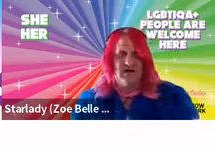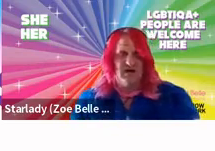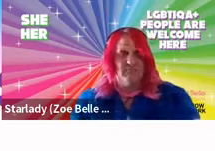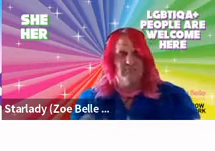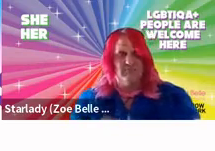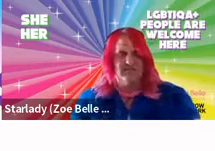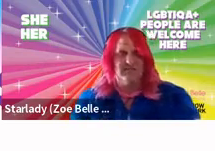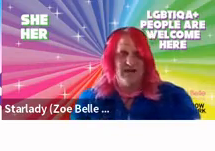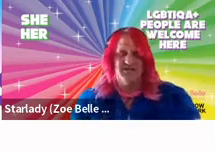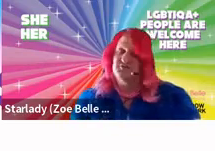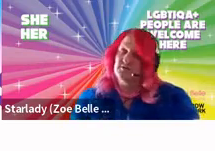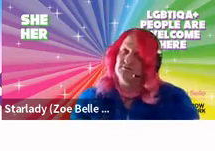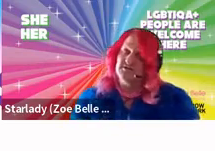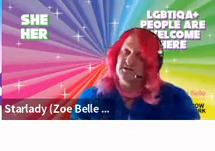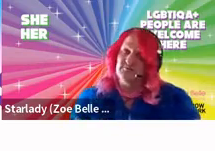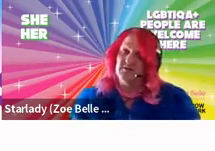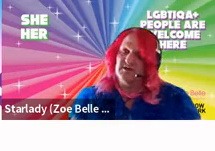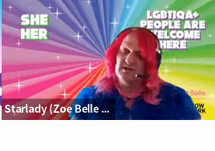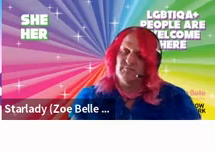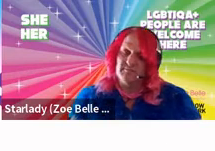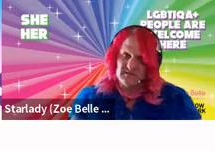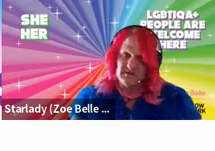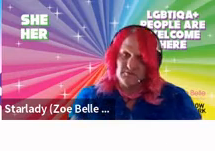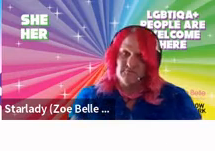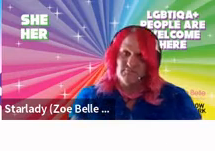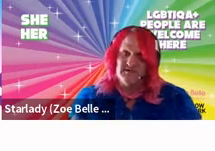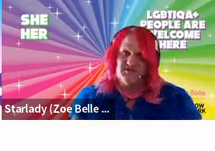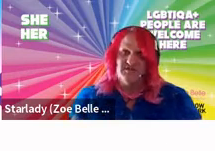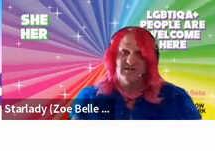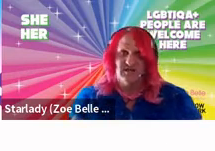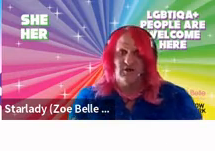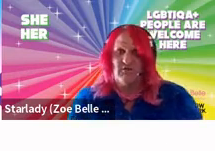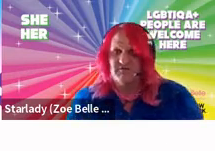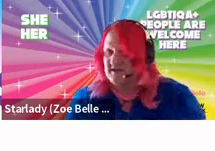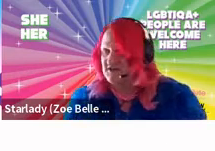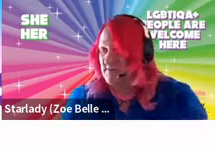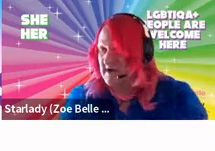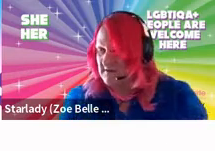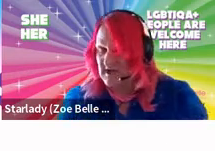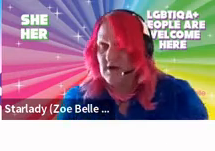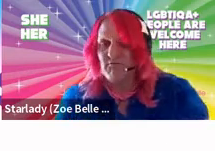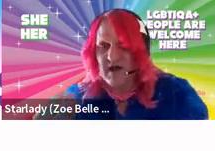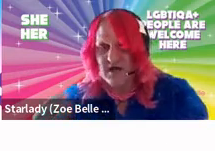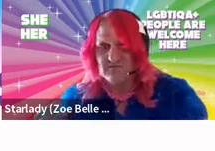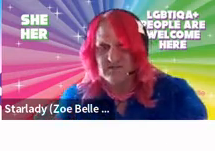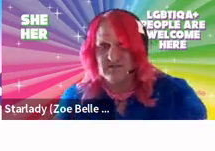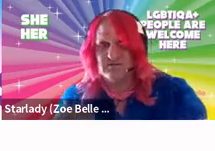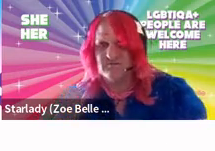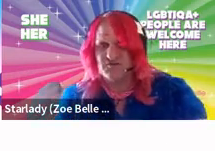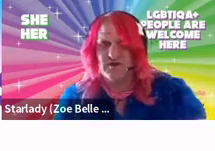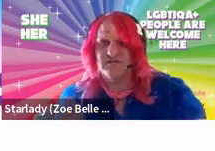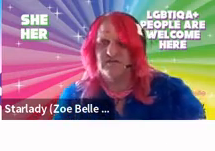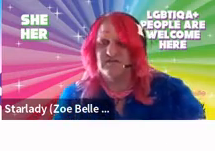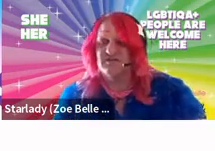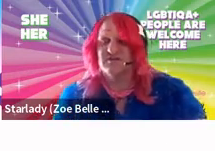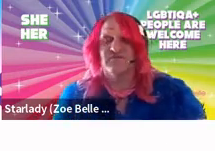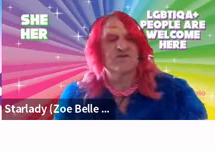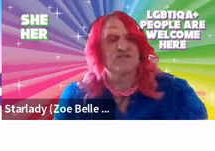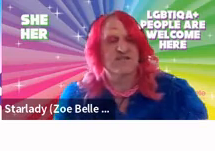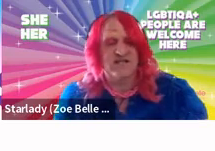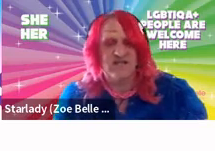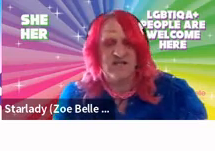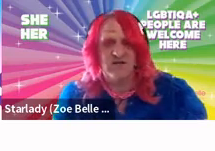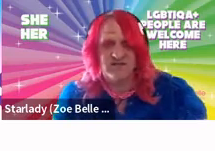clients, mismanagement or deliberate breaches in their confidentiality around their sort of trans and